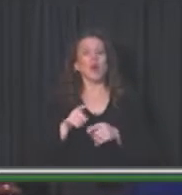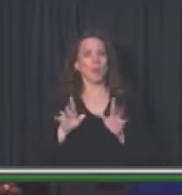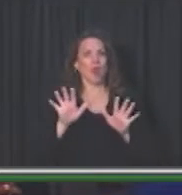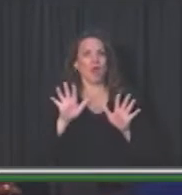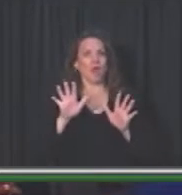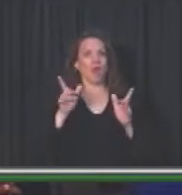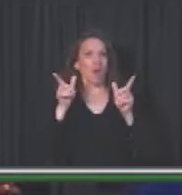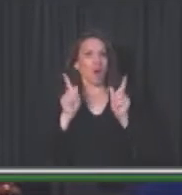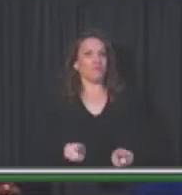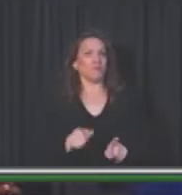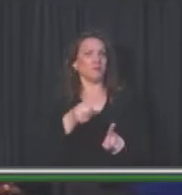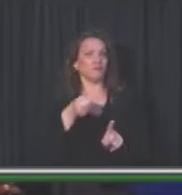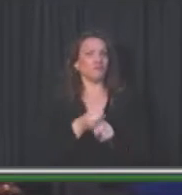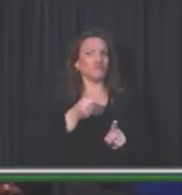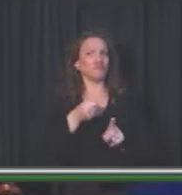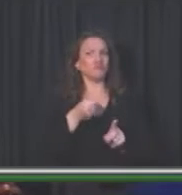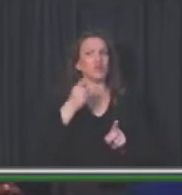activity.